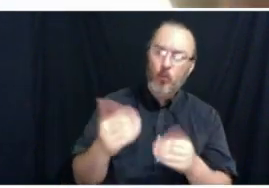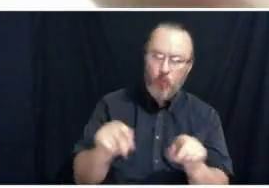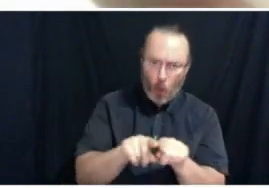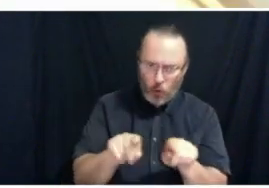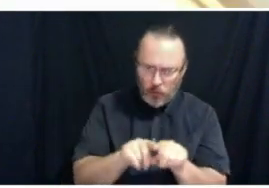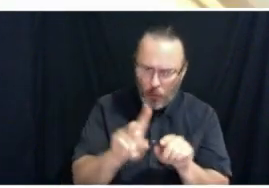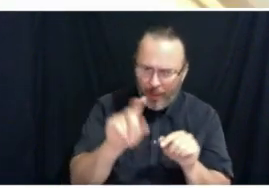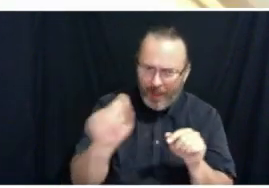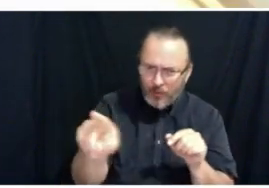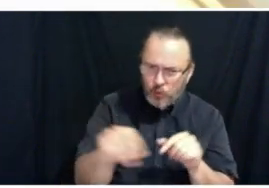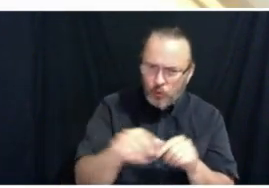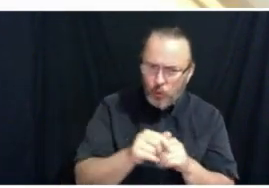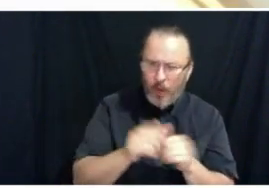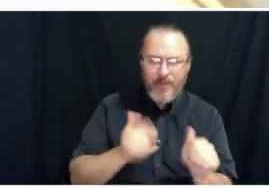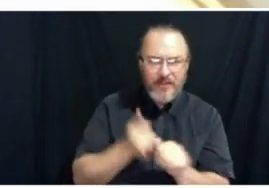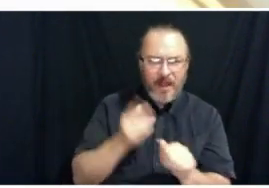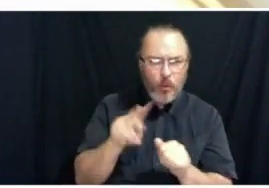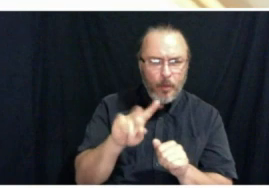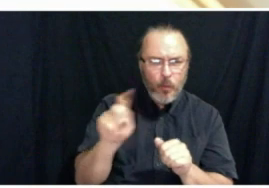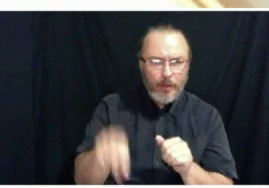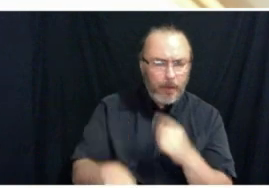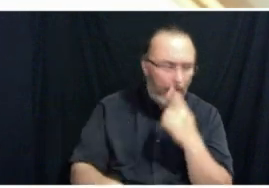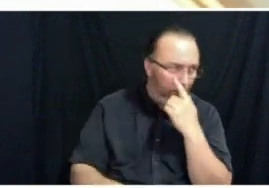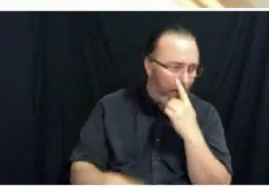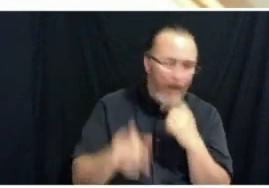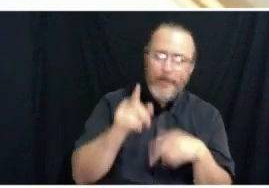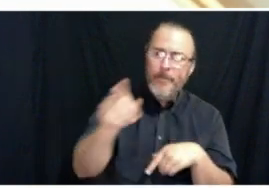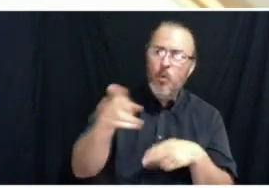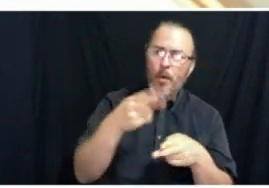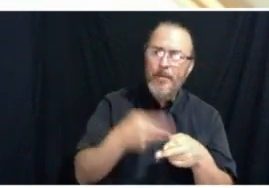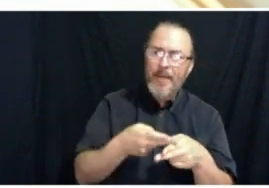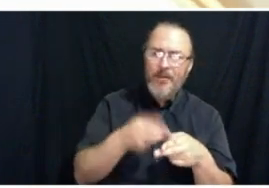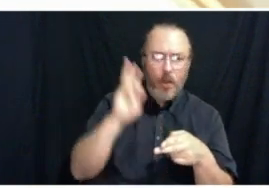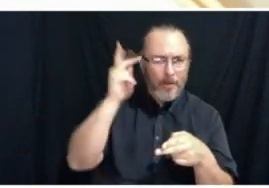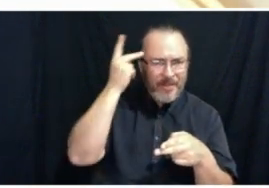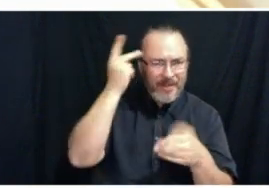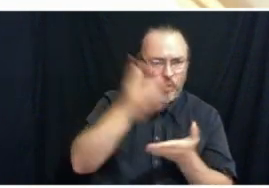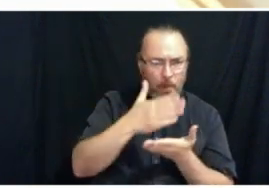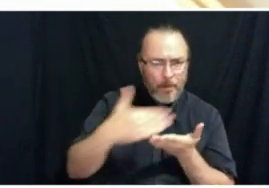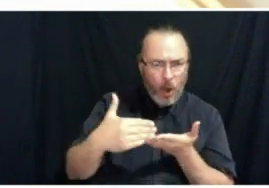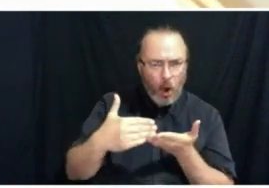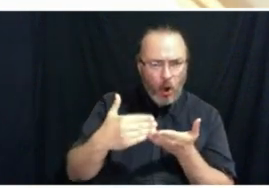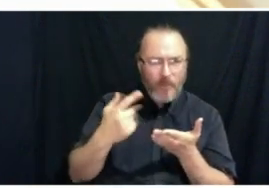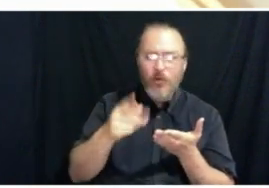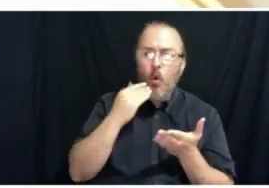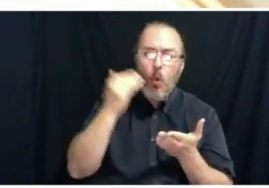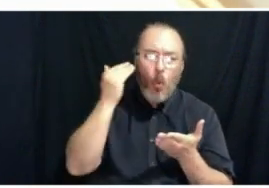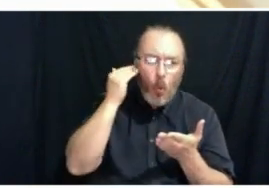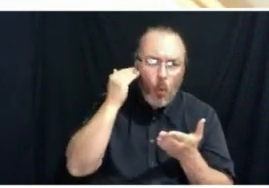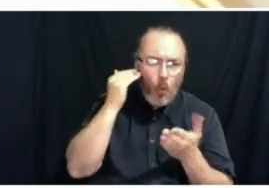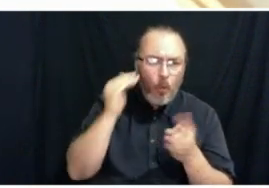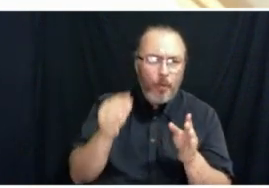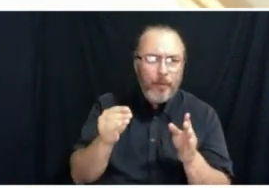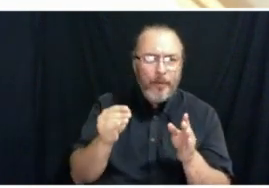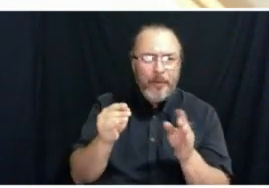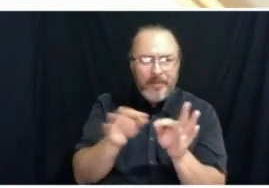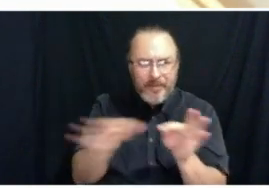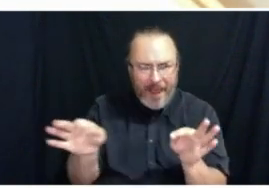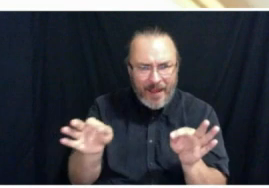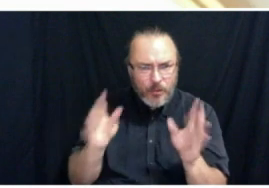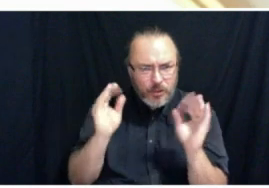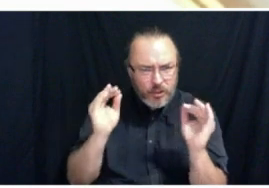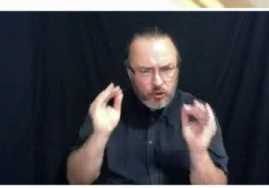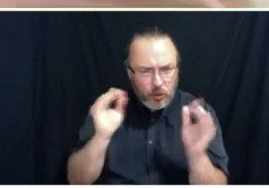one follow-up question on this. You mentioned the political aspects of mother tongue instruction, and it's been exciting to see